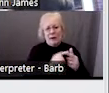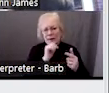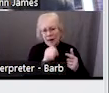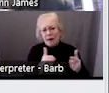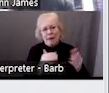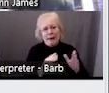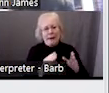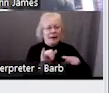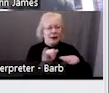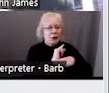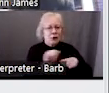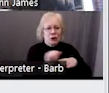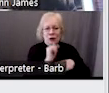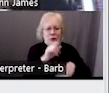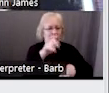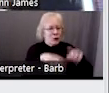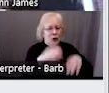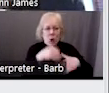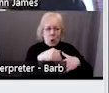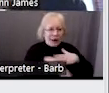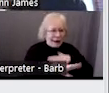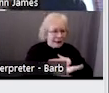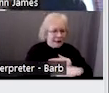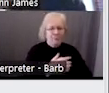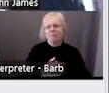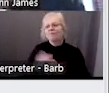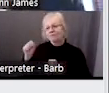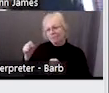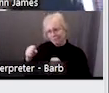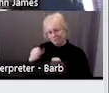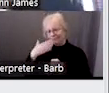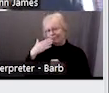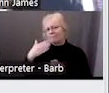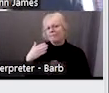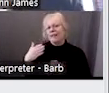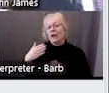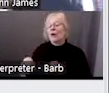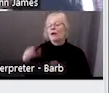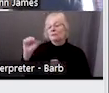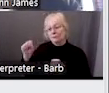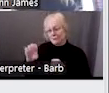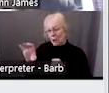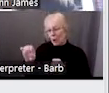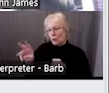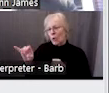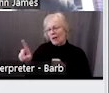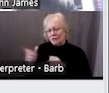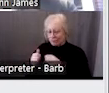Thanks, Peach. Yeah, COVID really impacted a lot of opportunities, I'm sure, while you were in